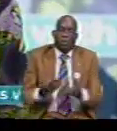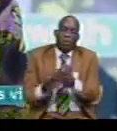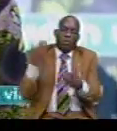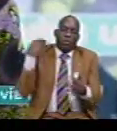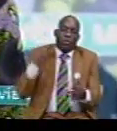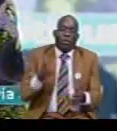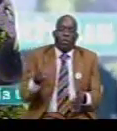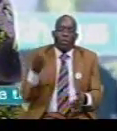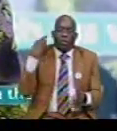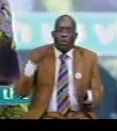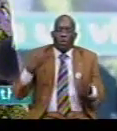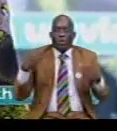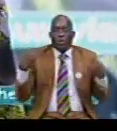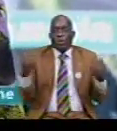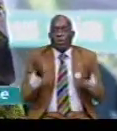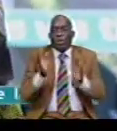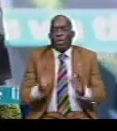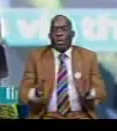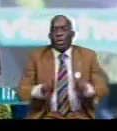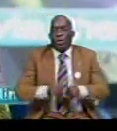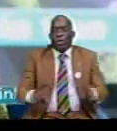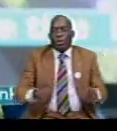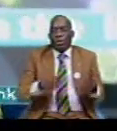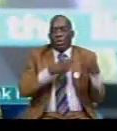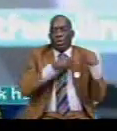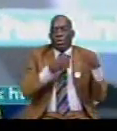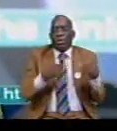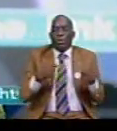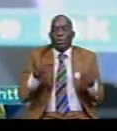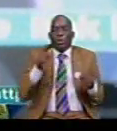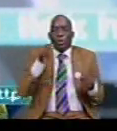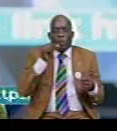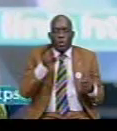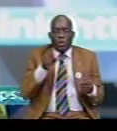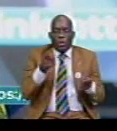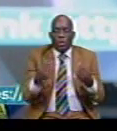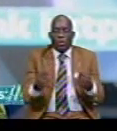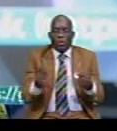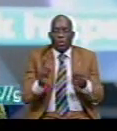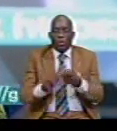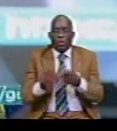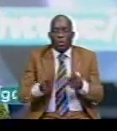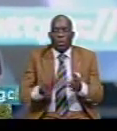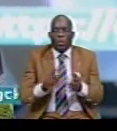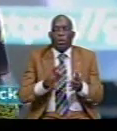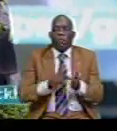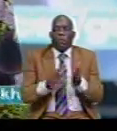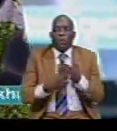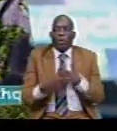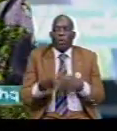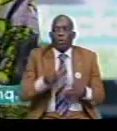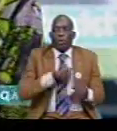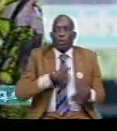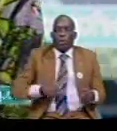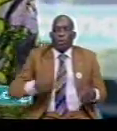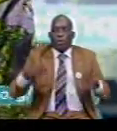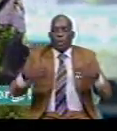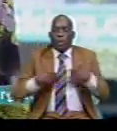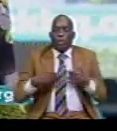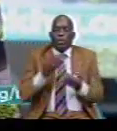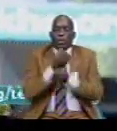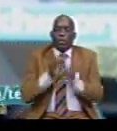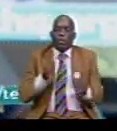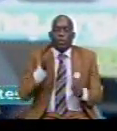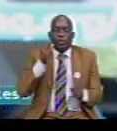lati Ibadan mo ti wa si ijo dadi. Olorun ti gba o ti fowo kan ni mi, mo ti bo ninu ese. So e ba mi dupe fun